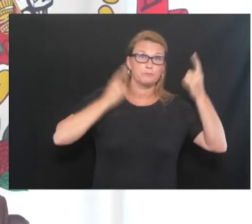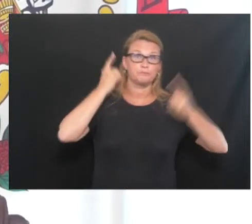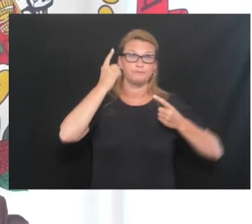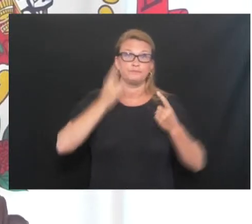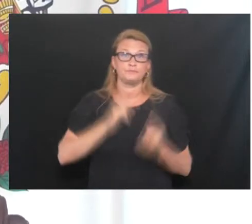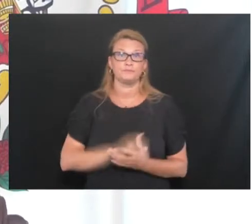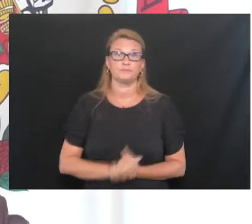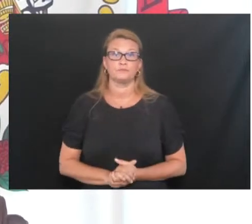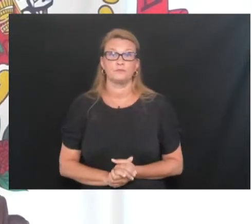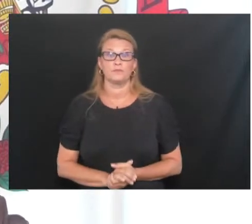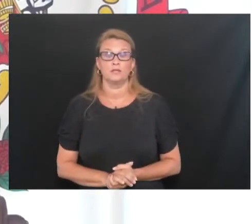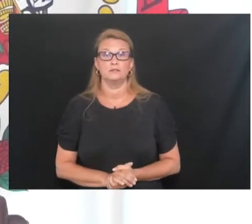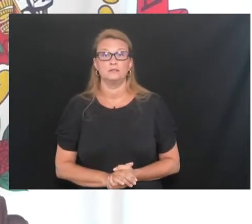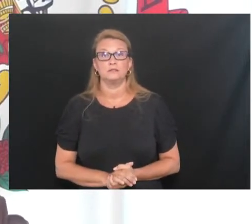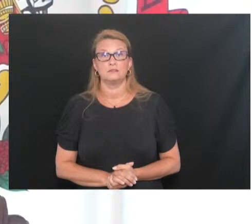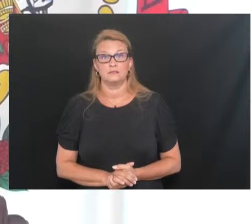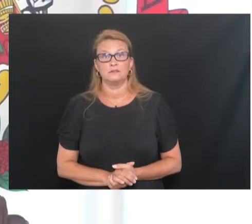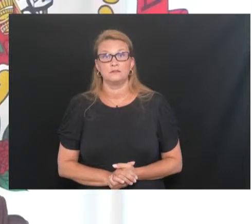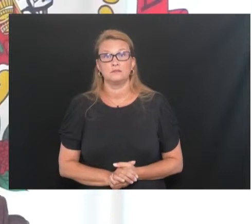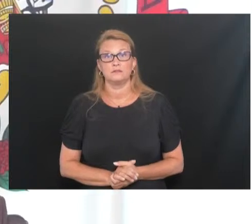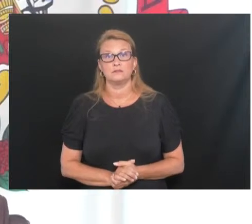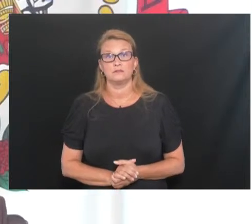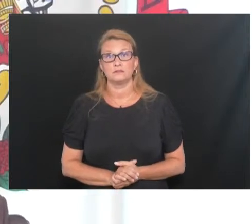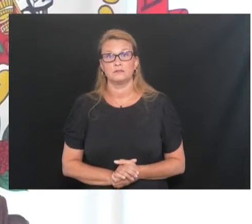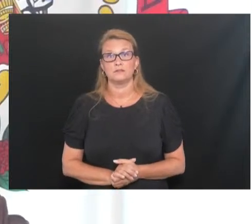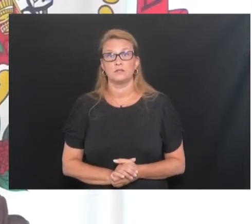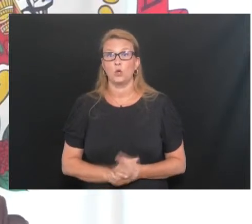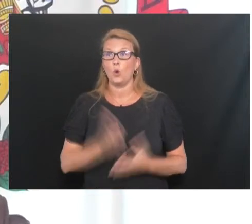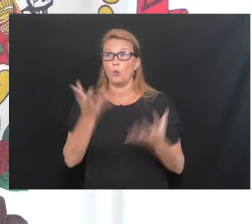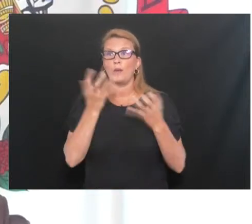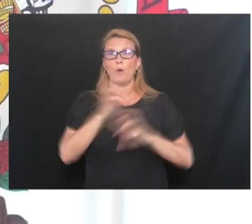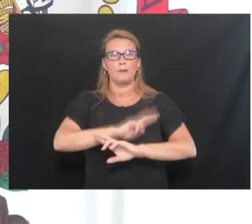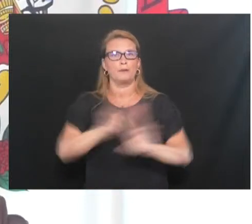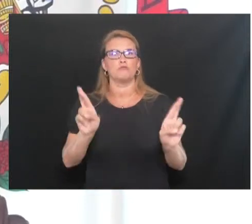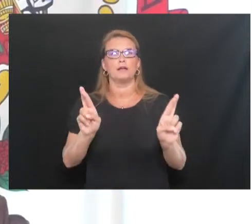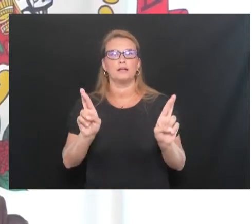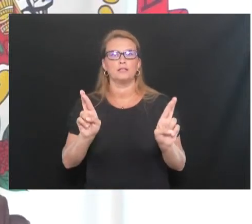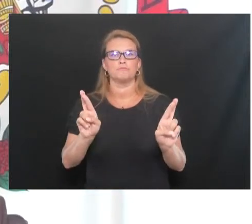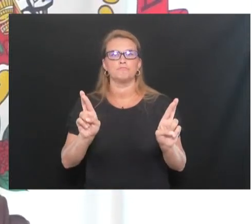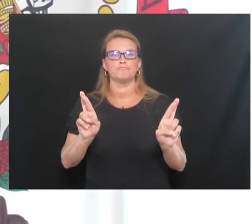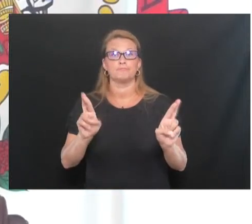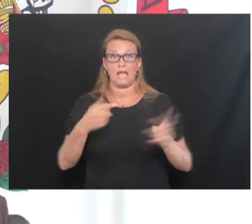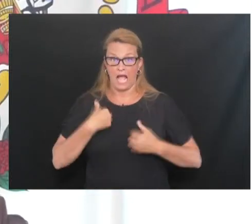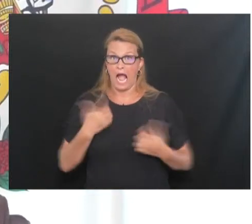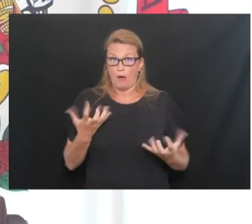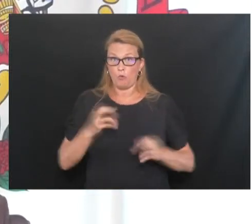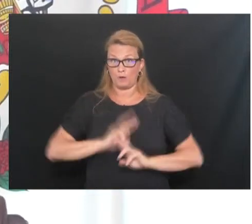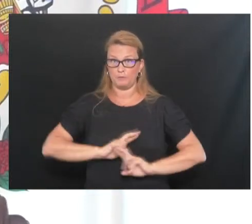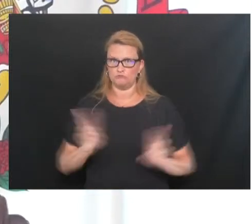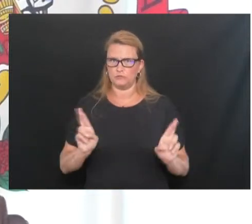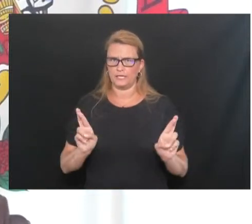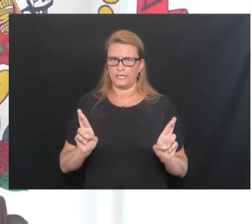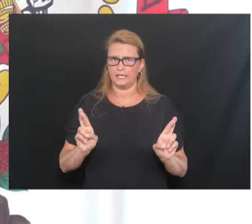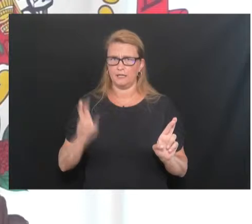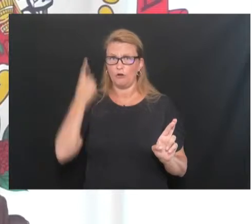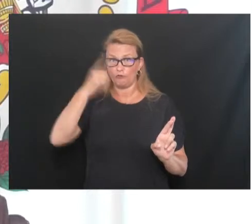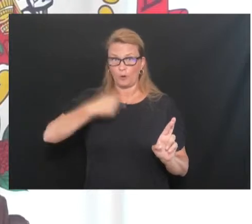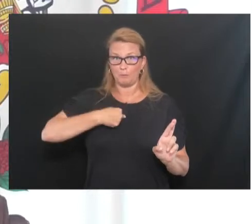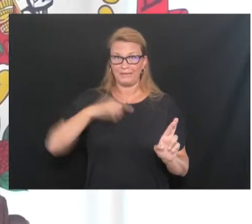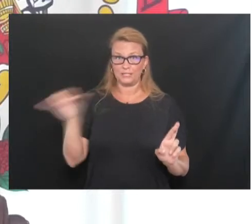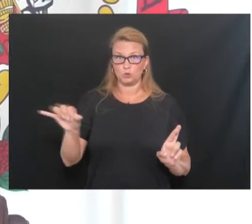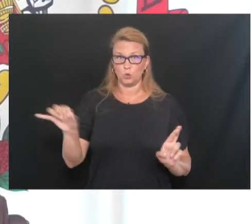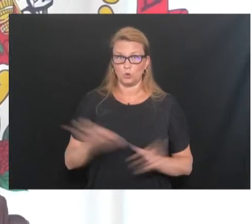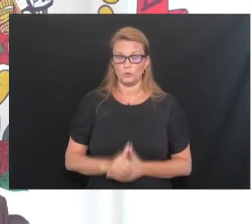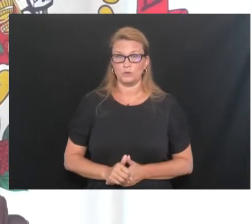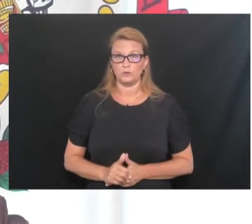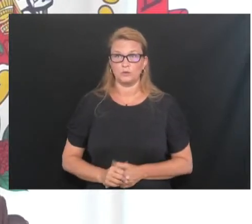we absolutely want to be, you know, on guard, and I want to be on guard for me too. You